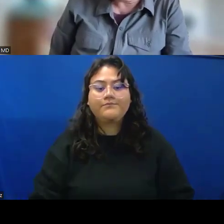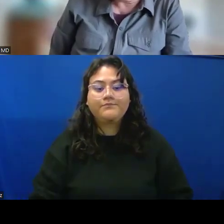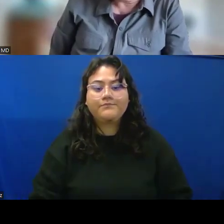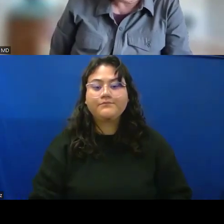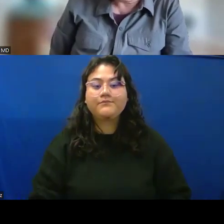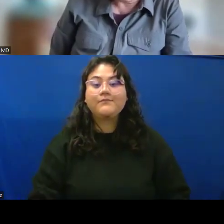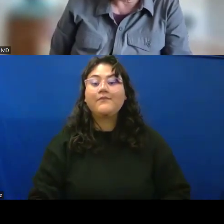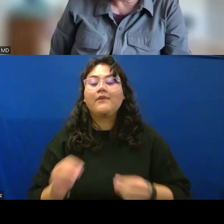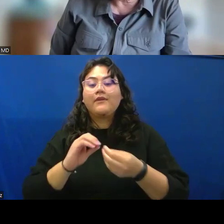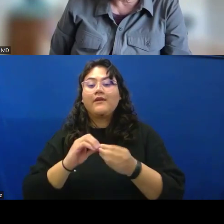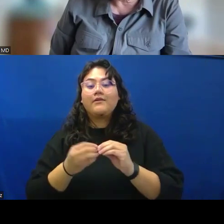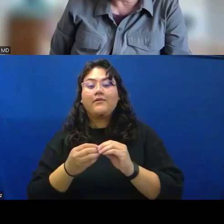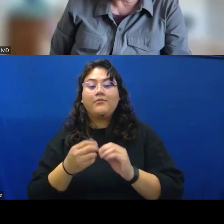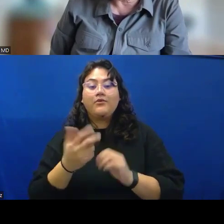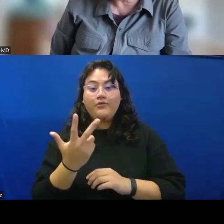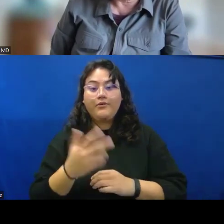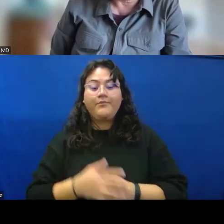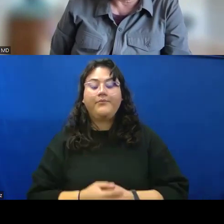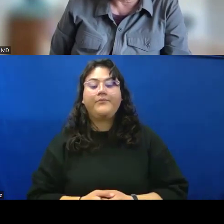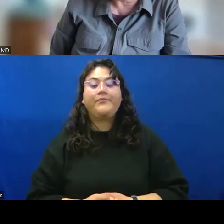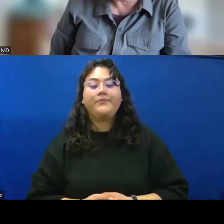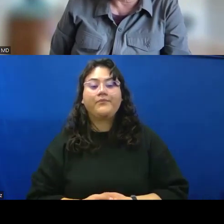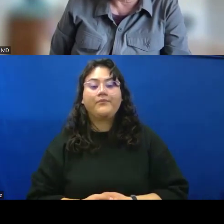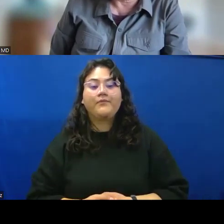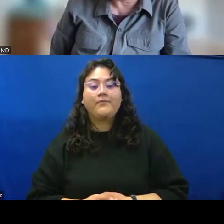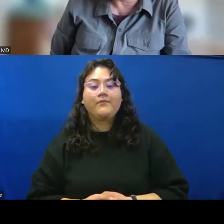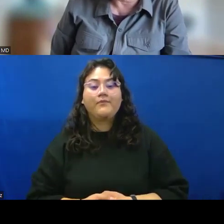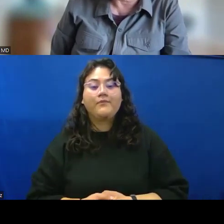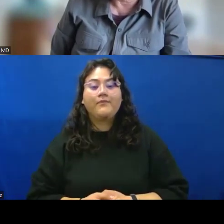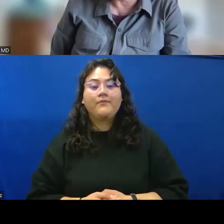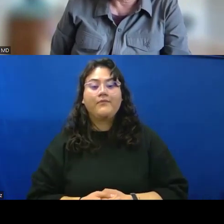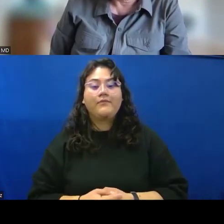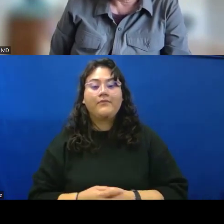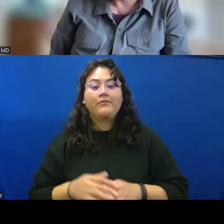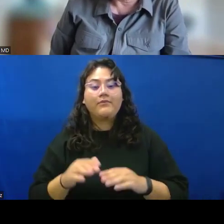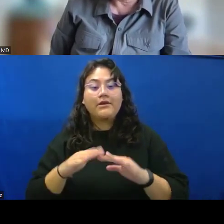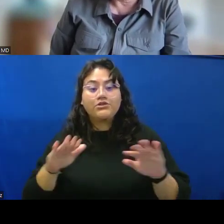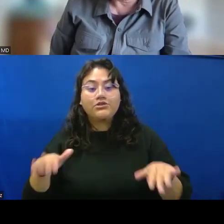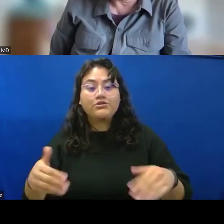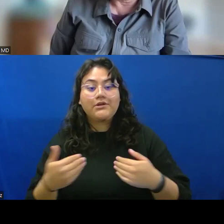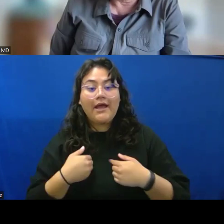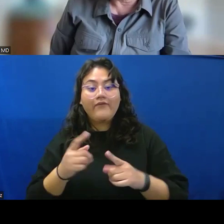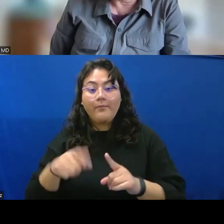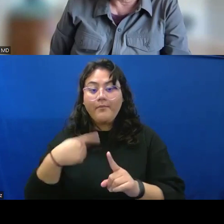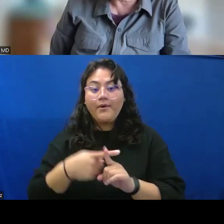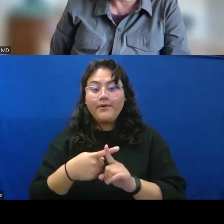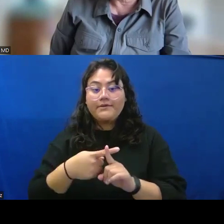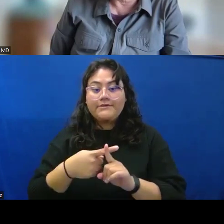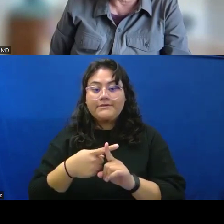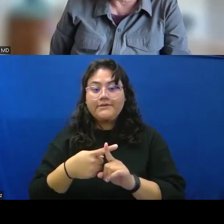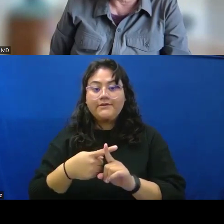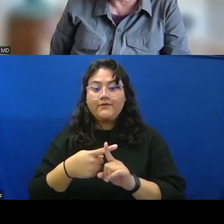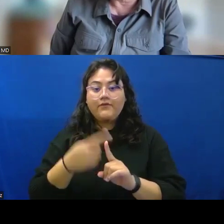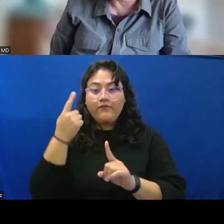Recommendation number 3, a child with a positive screen for atypical hearing thresholds in one or both ears should